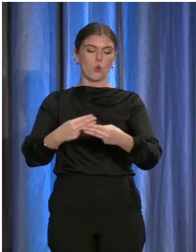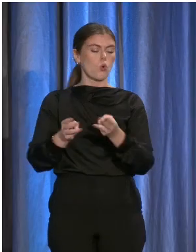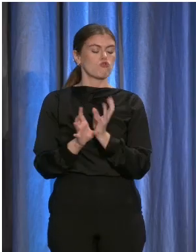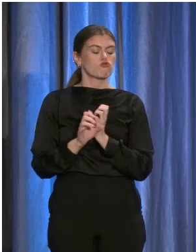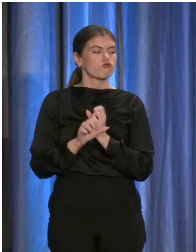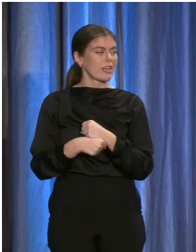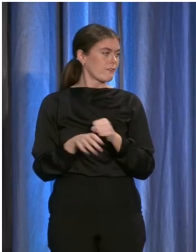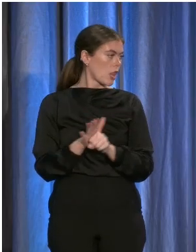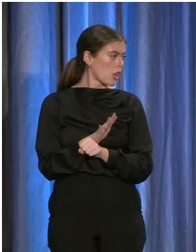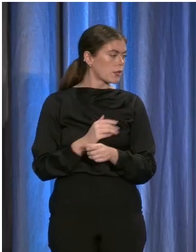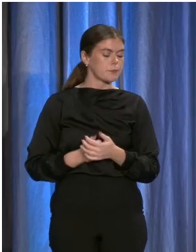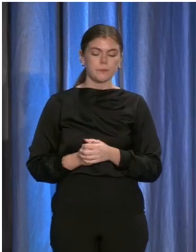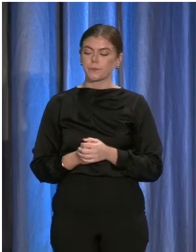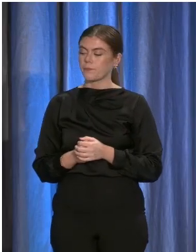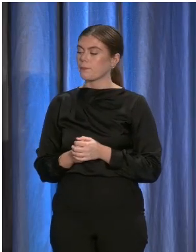stressful.